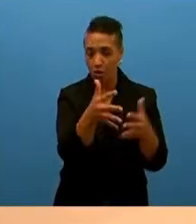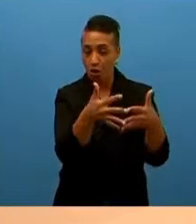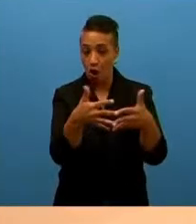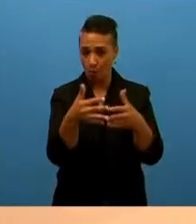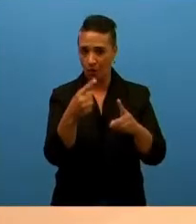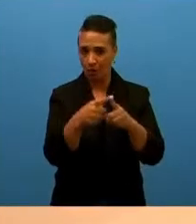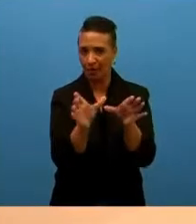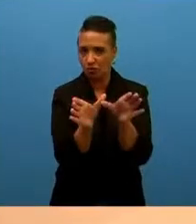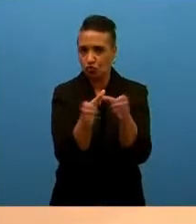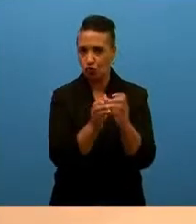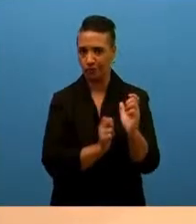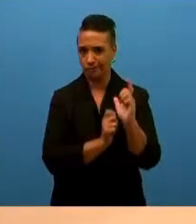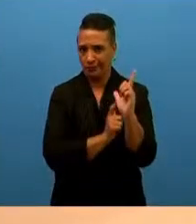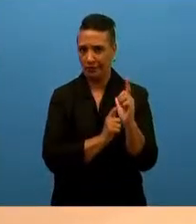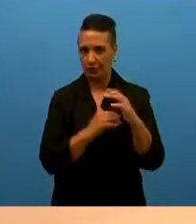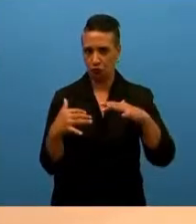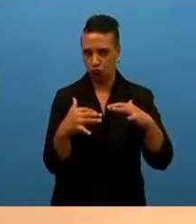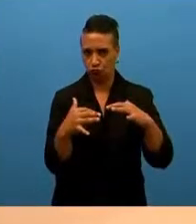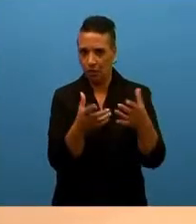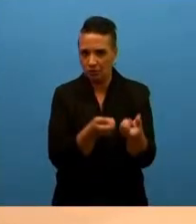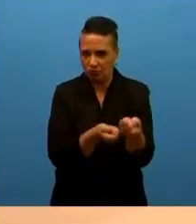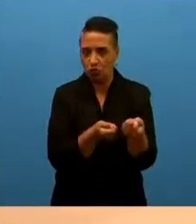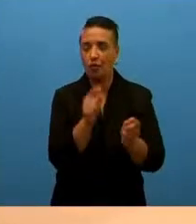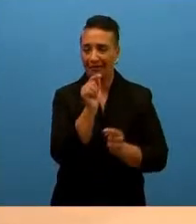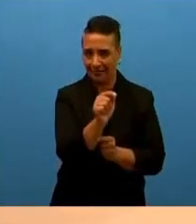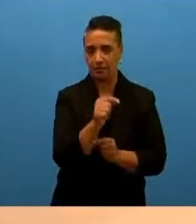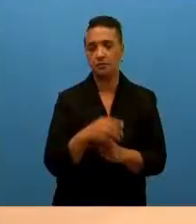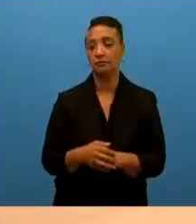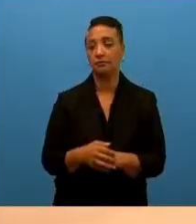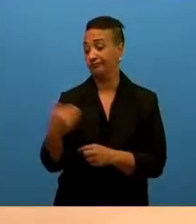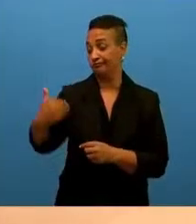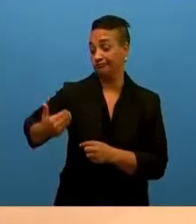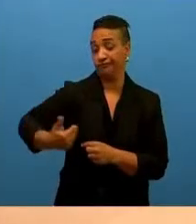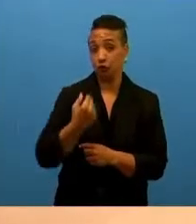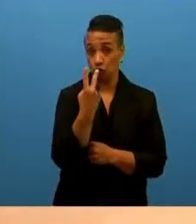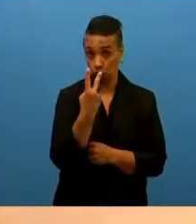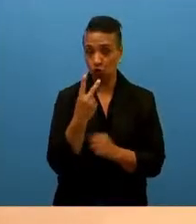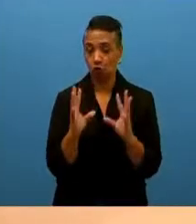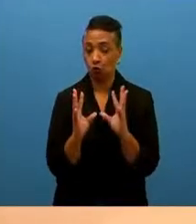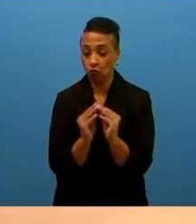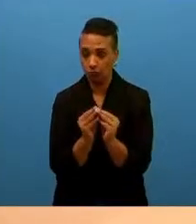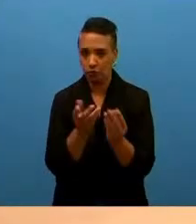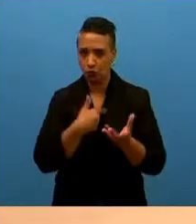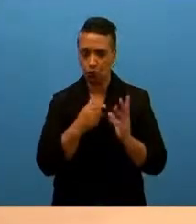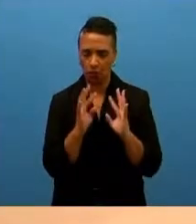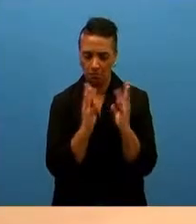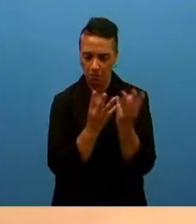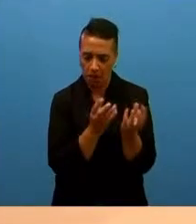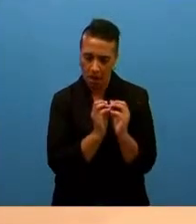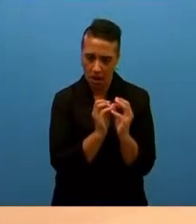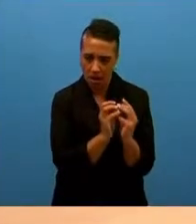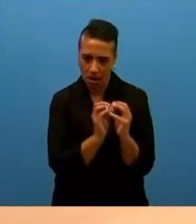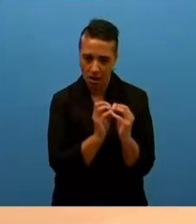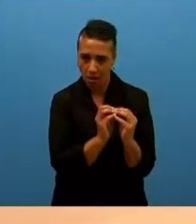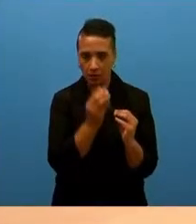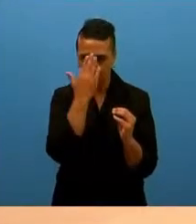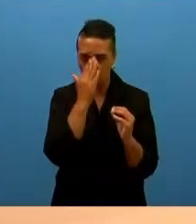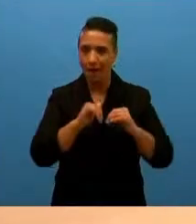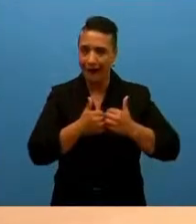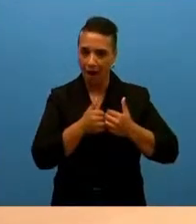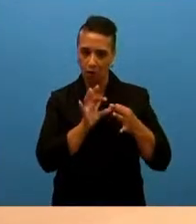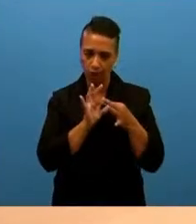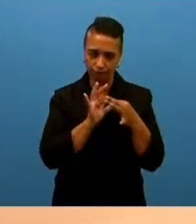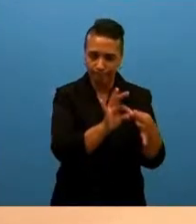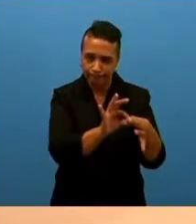Defense. At the 2+2 meeting last year, Japan and the US discussed the strengthening of bilateral